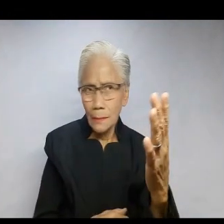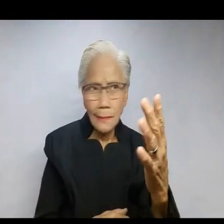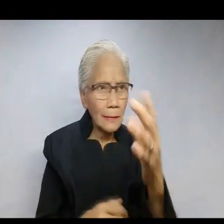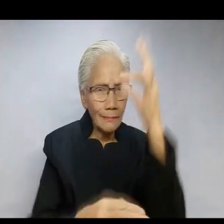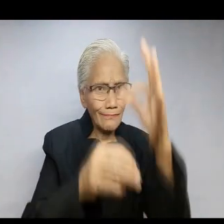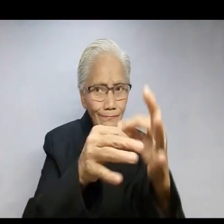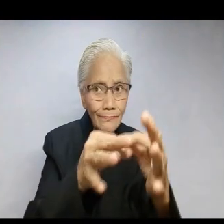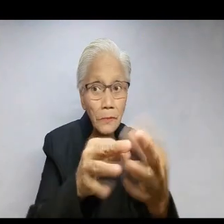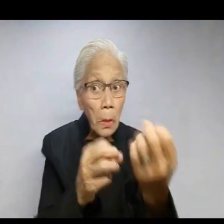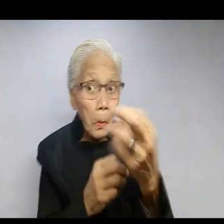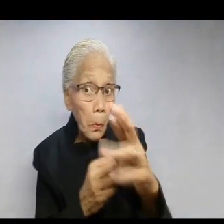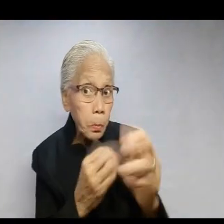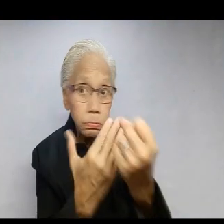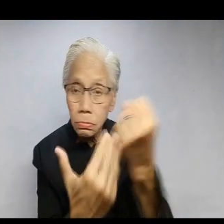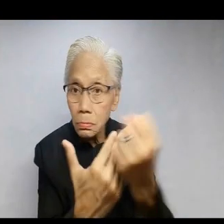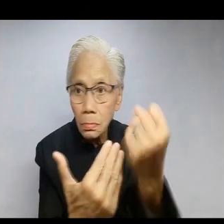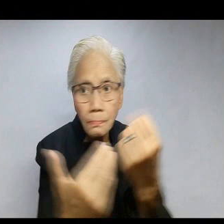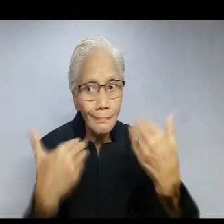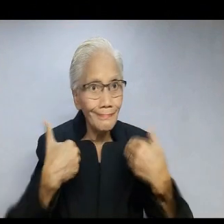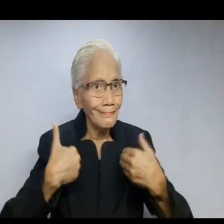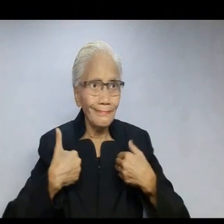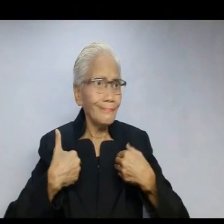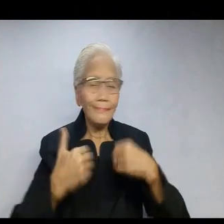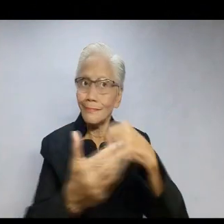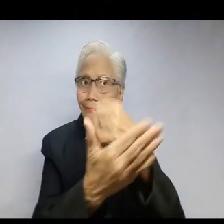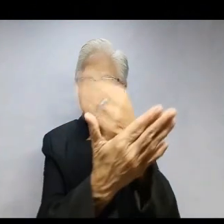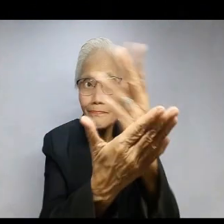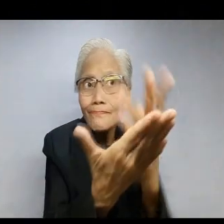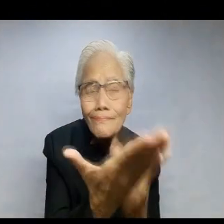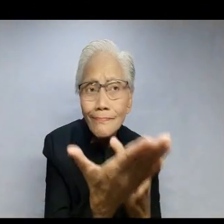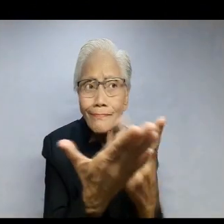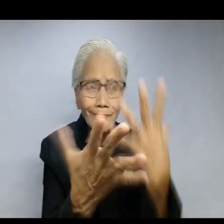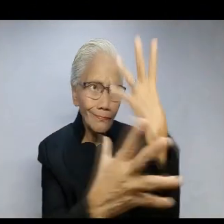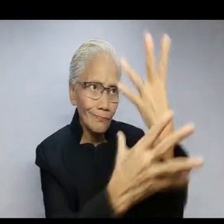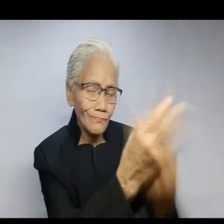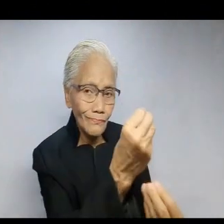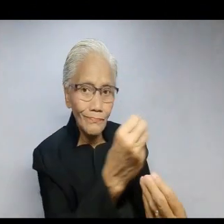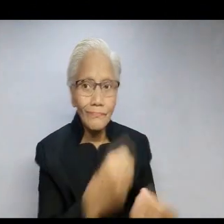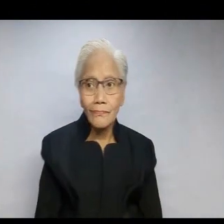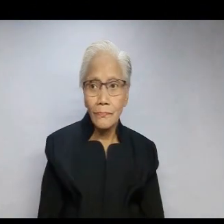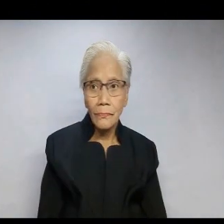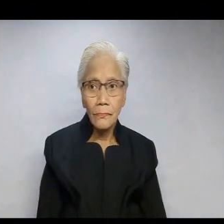fit? Or, simply, there is just a missing piece.